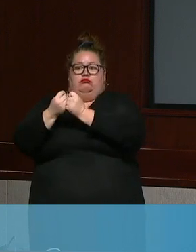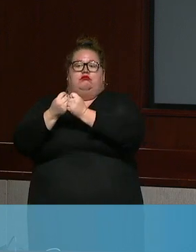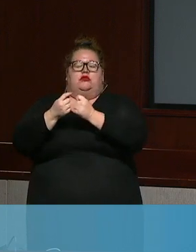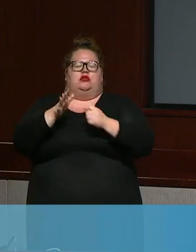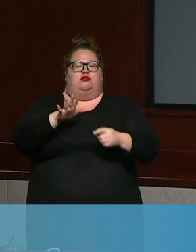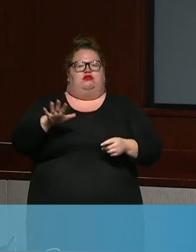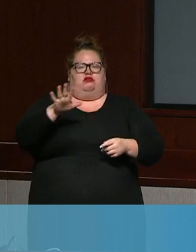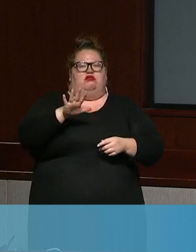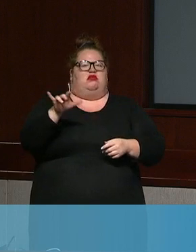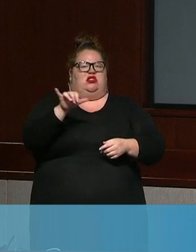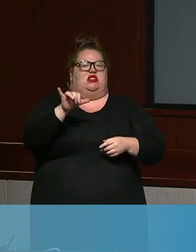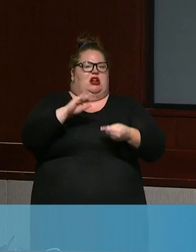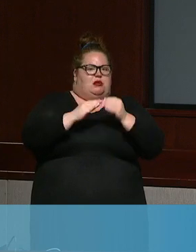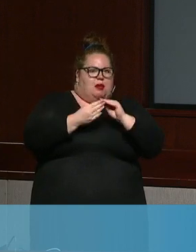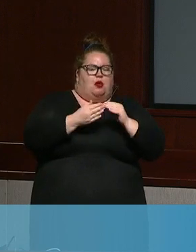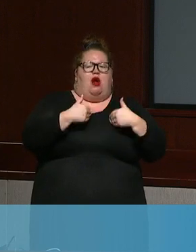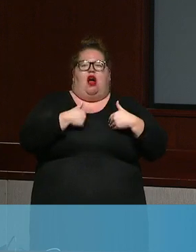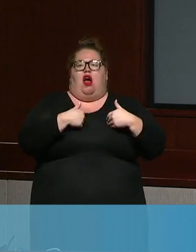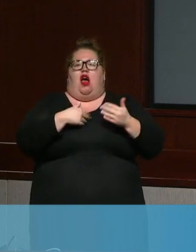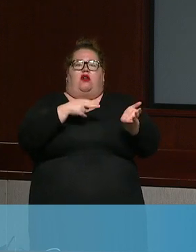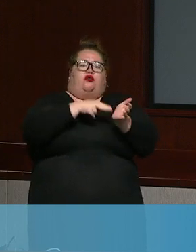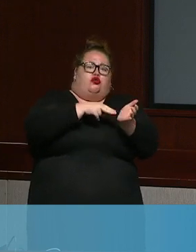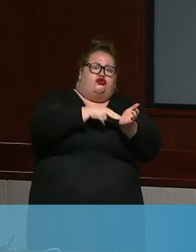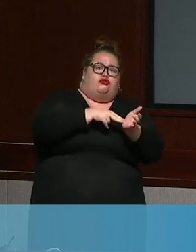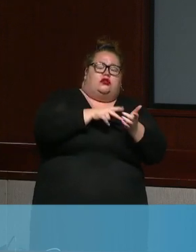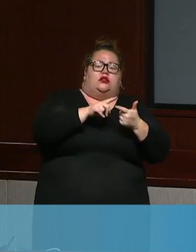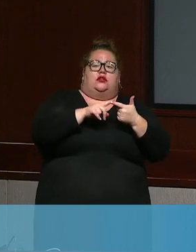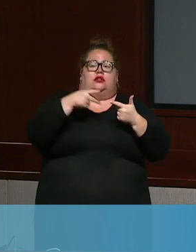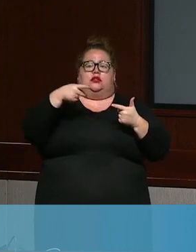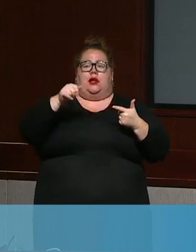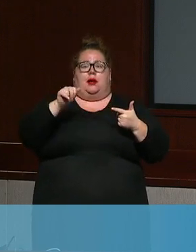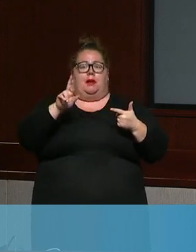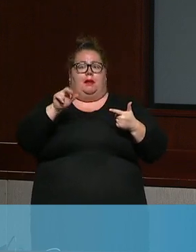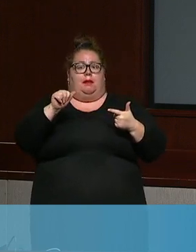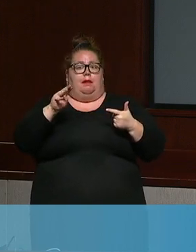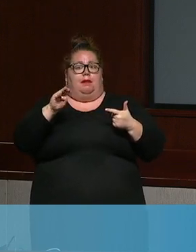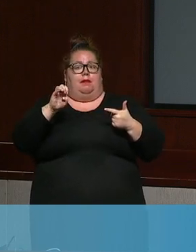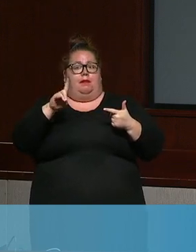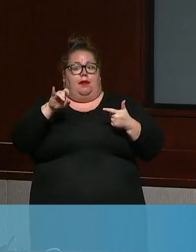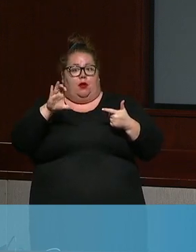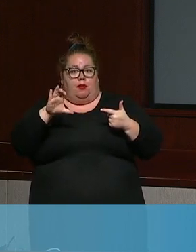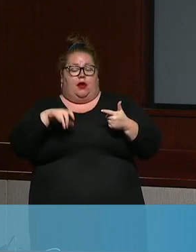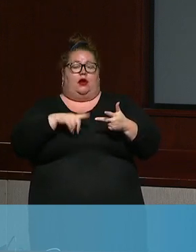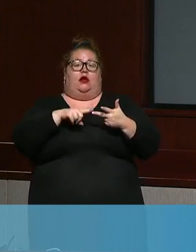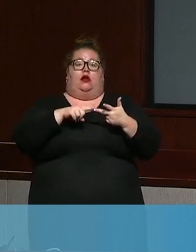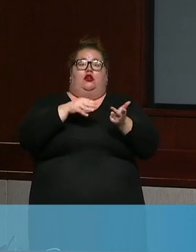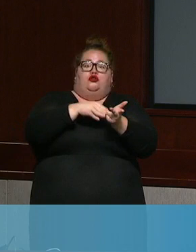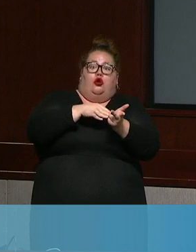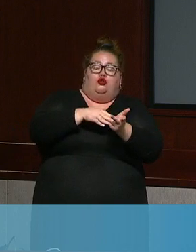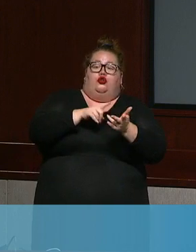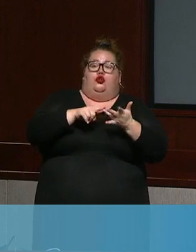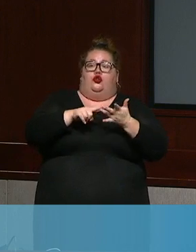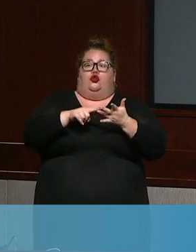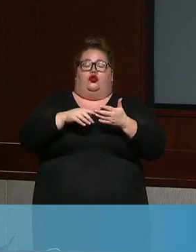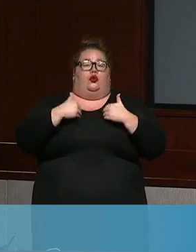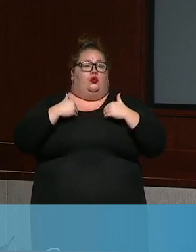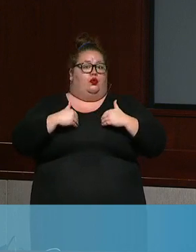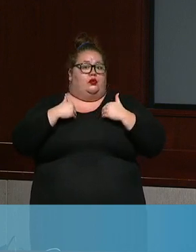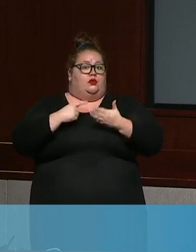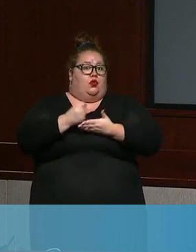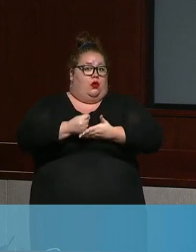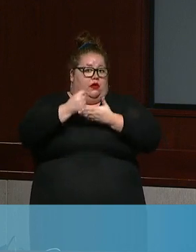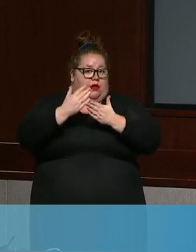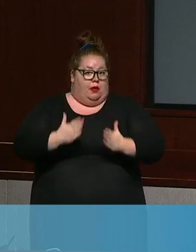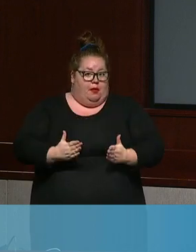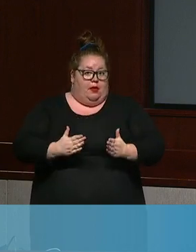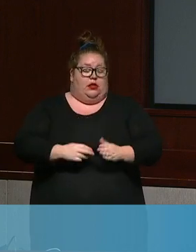have registered nurses, paramedics, and either doctors or a respiratory therapist that will be allocated